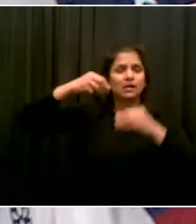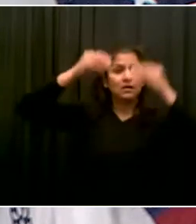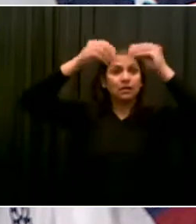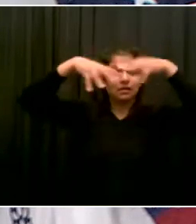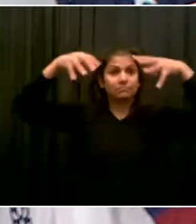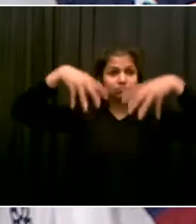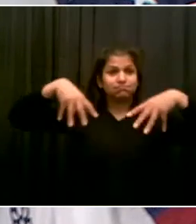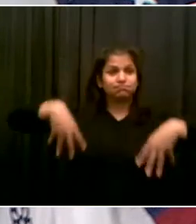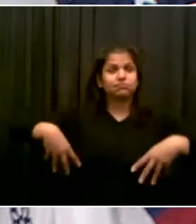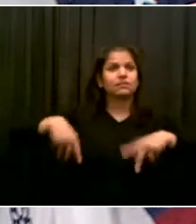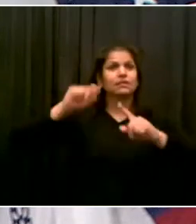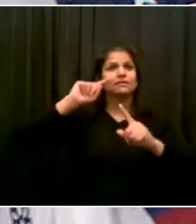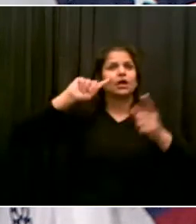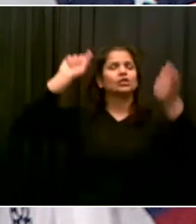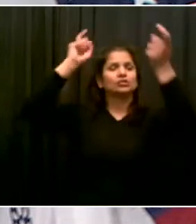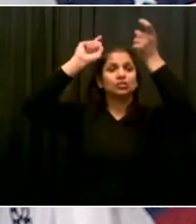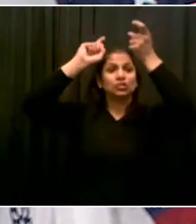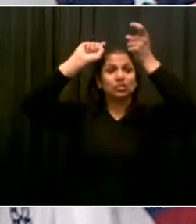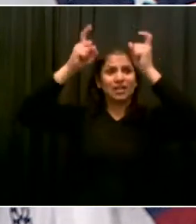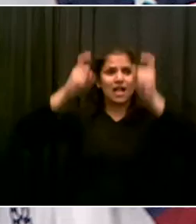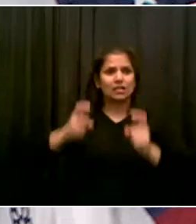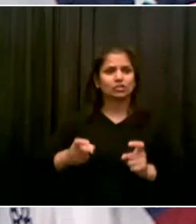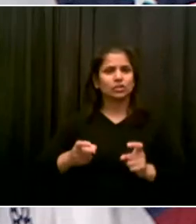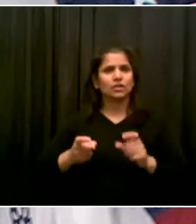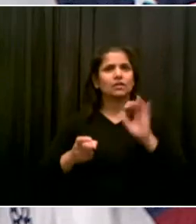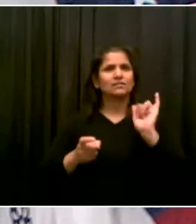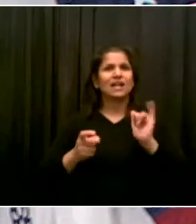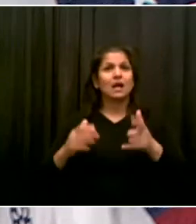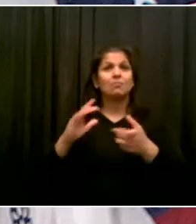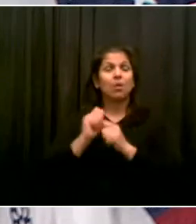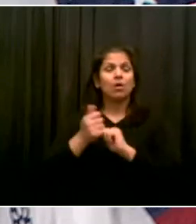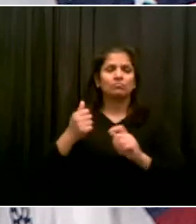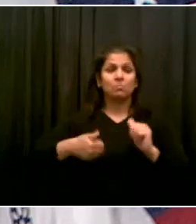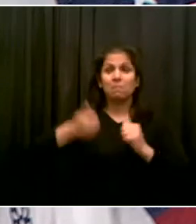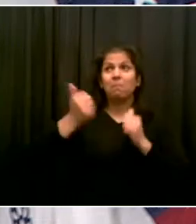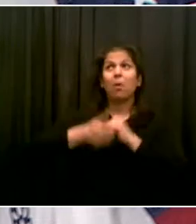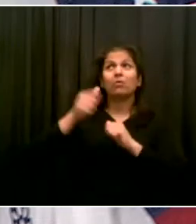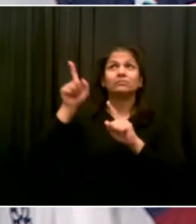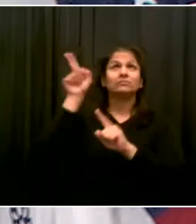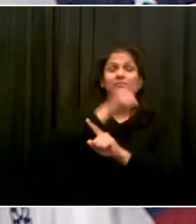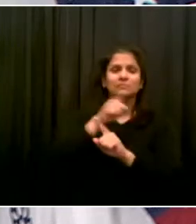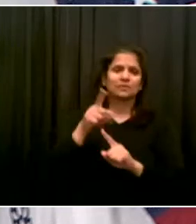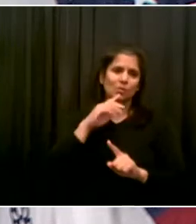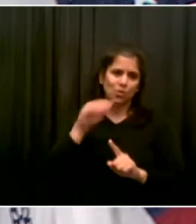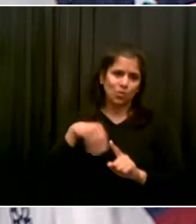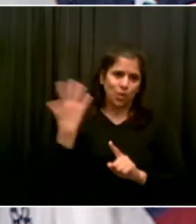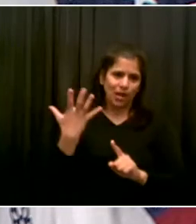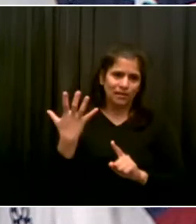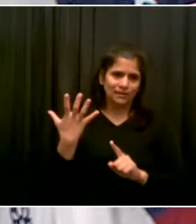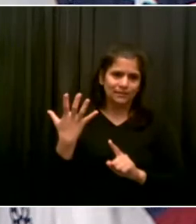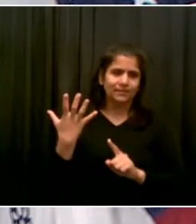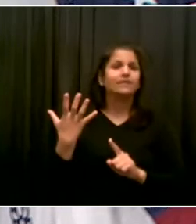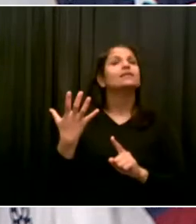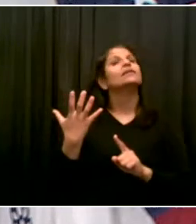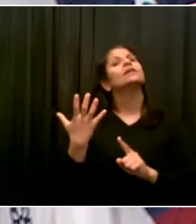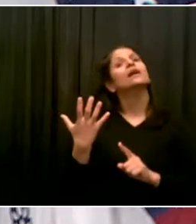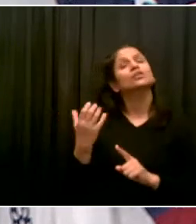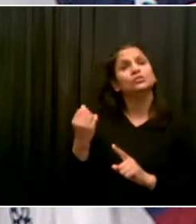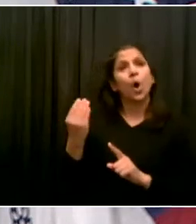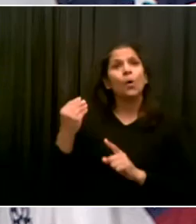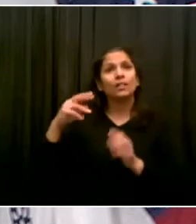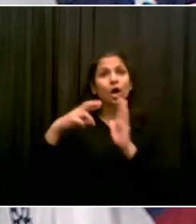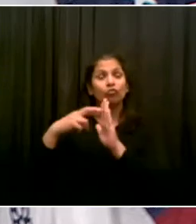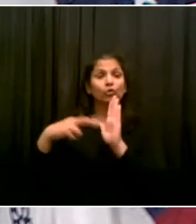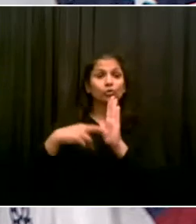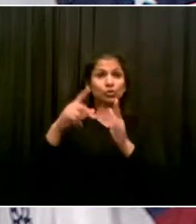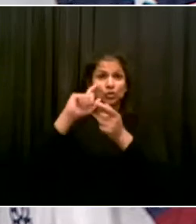communities. That's why we instituted a rule around the interviewing process for precinct commanders and more senior positions, so